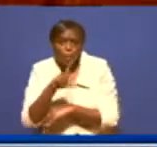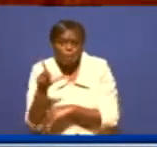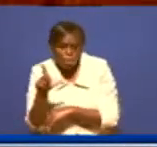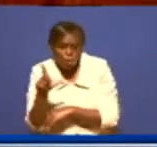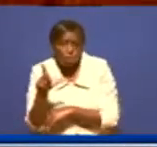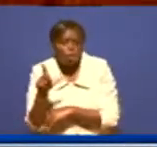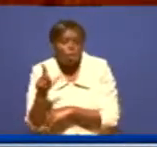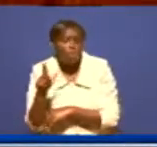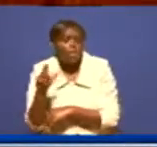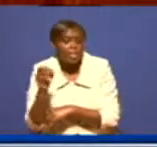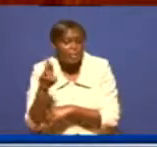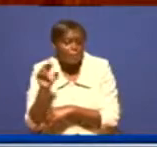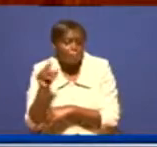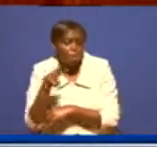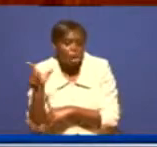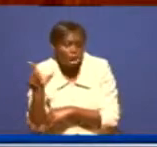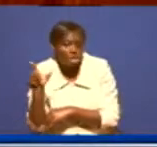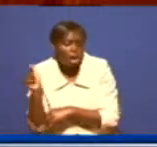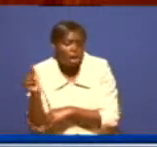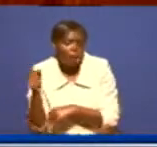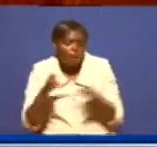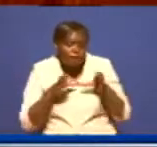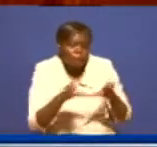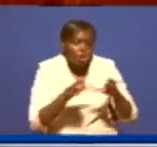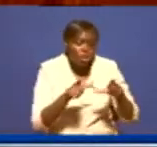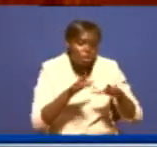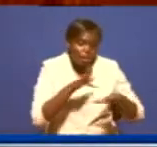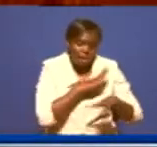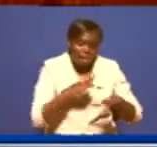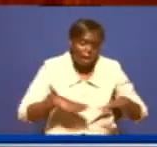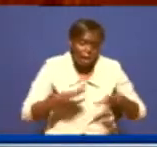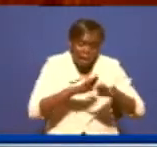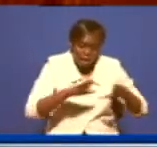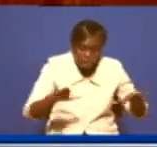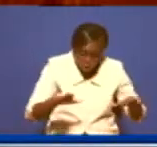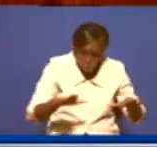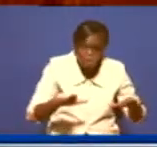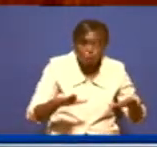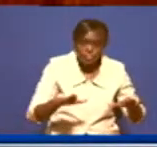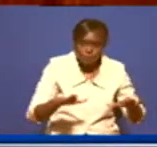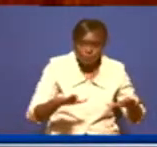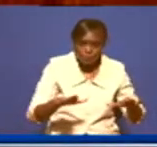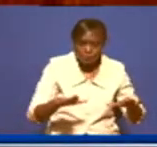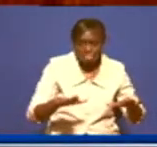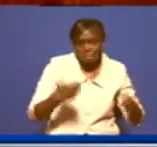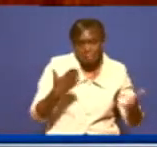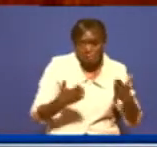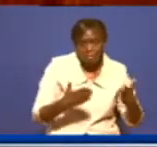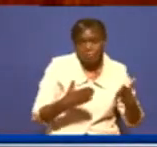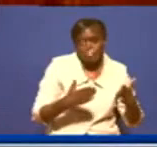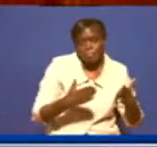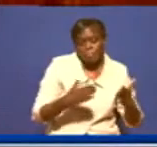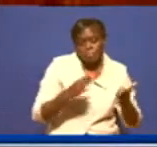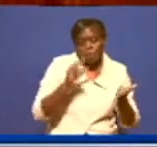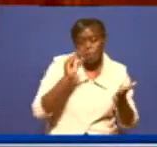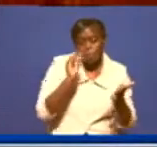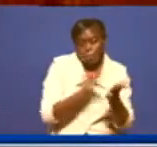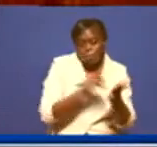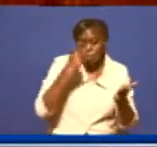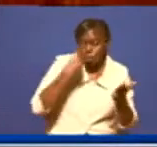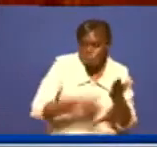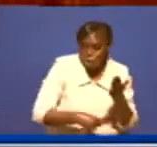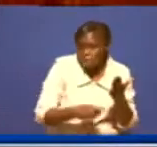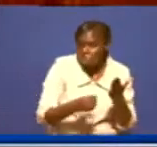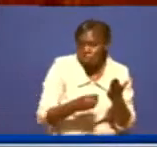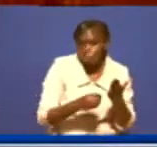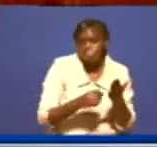area and force you, the landlord, who instead of putting a tile that cost 300 shillings per square meter, you put one that